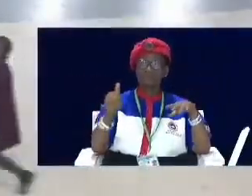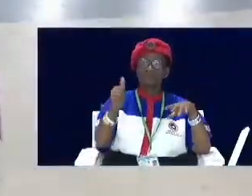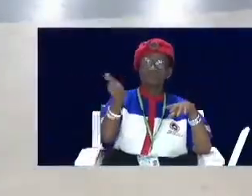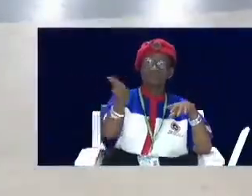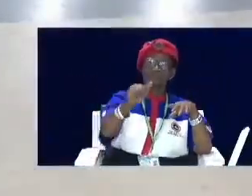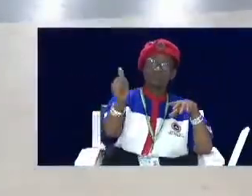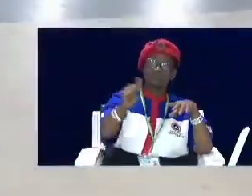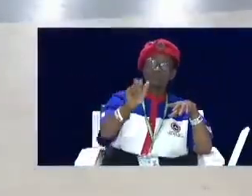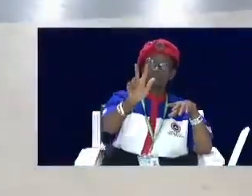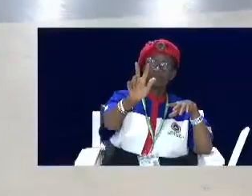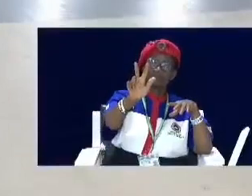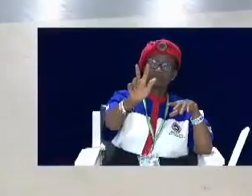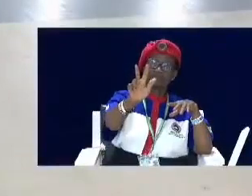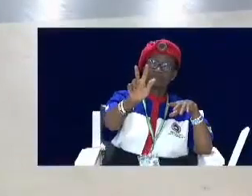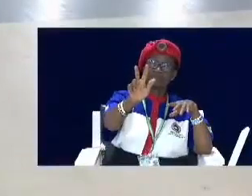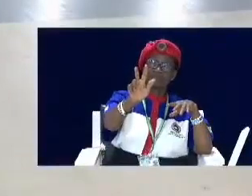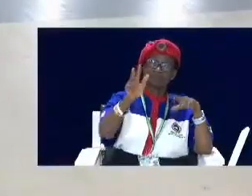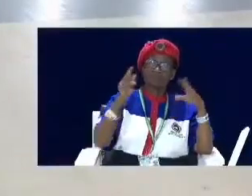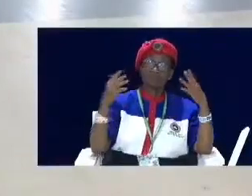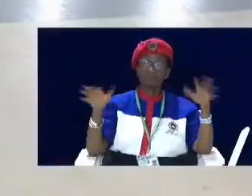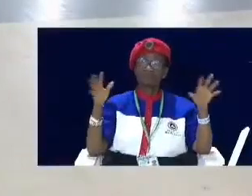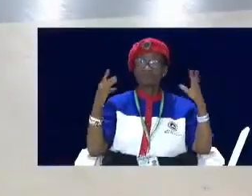Thirteen. Etala.